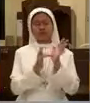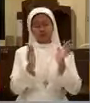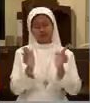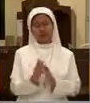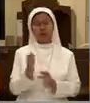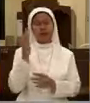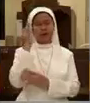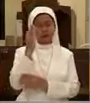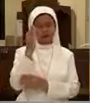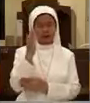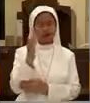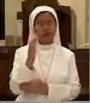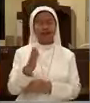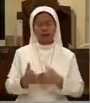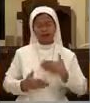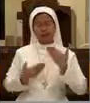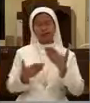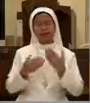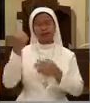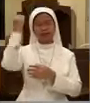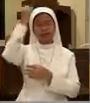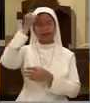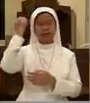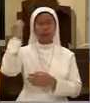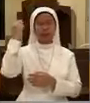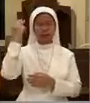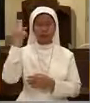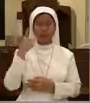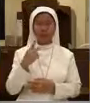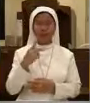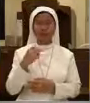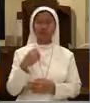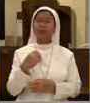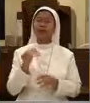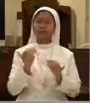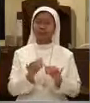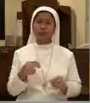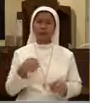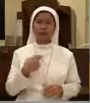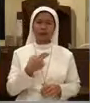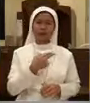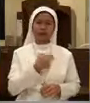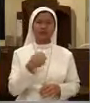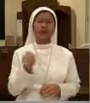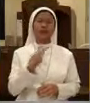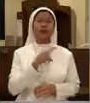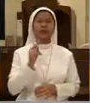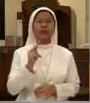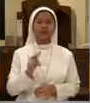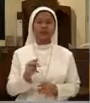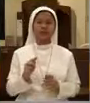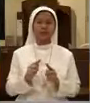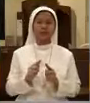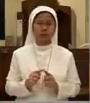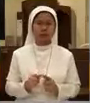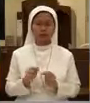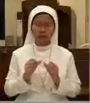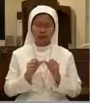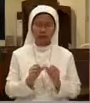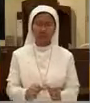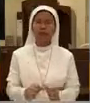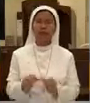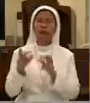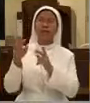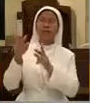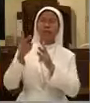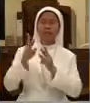happy. So our role is to continuously receive Jesus,